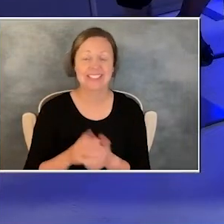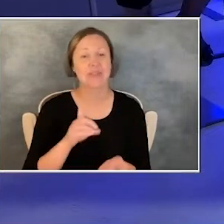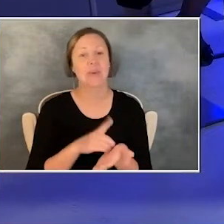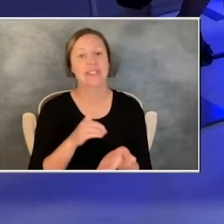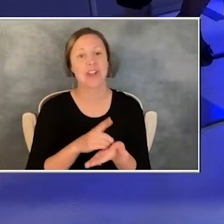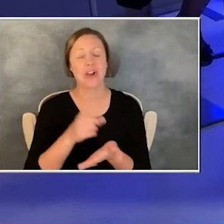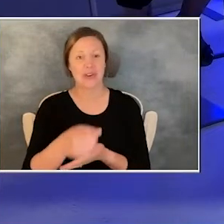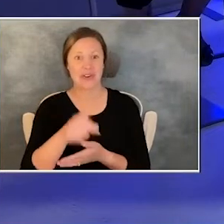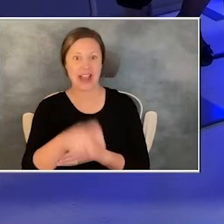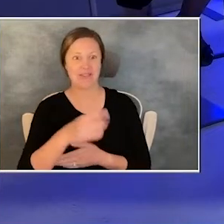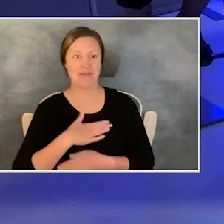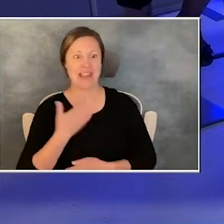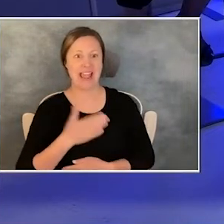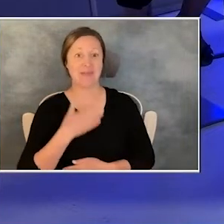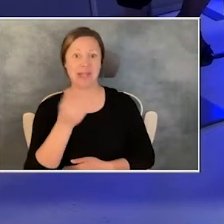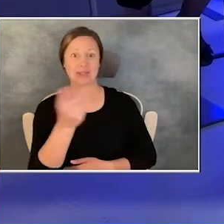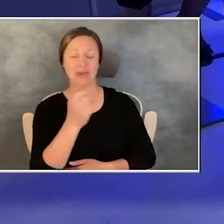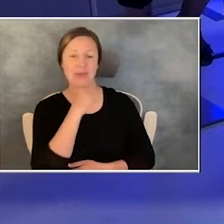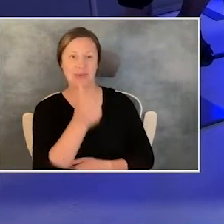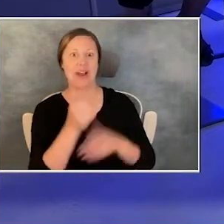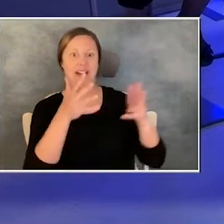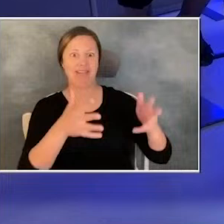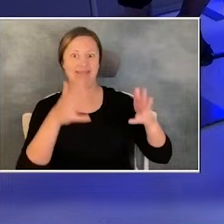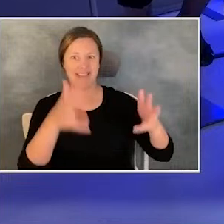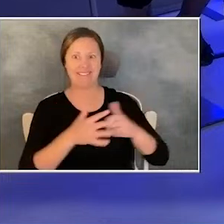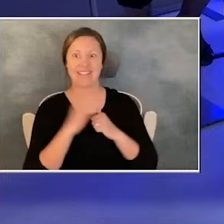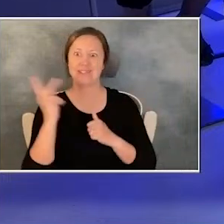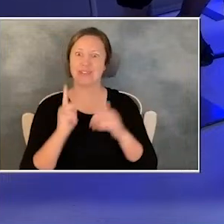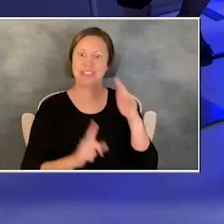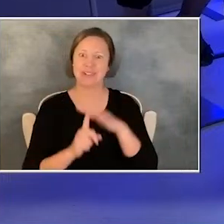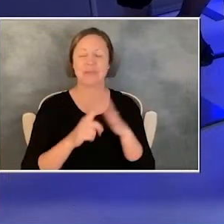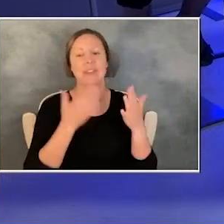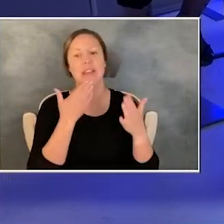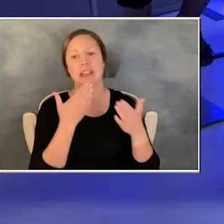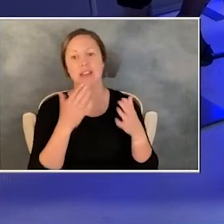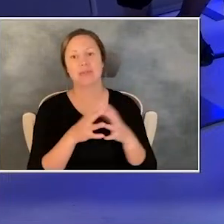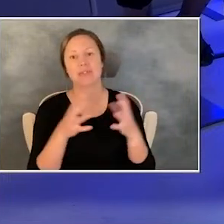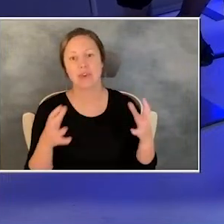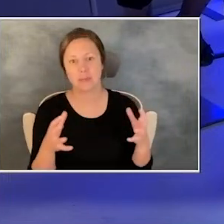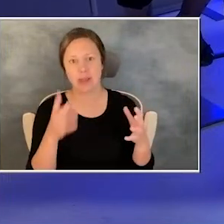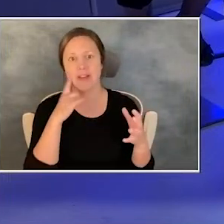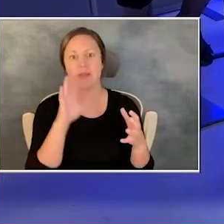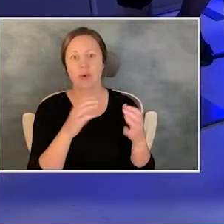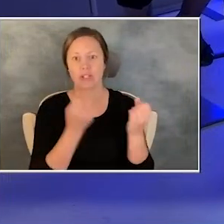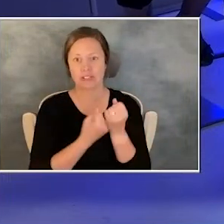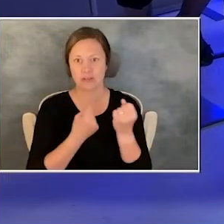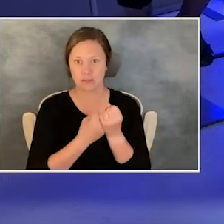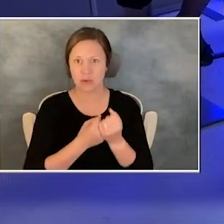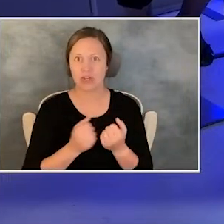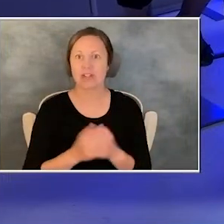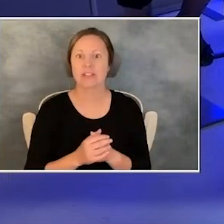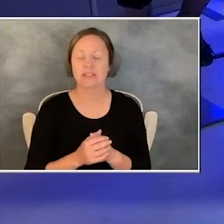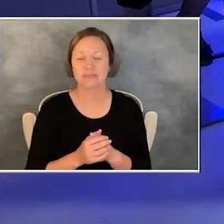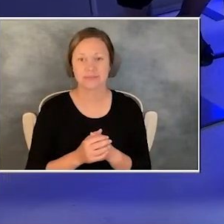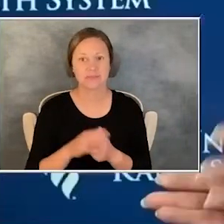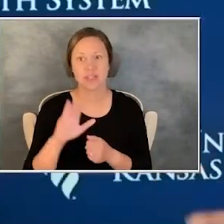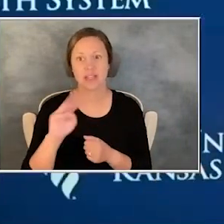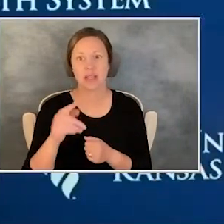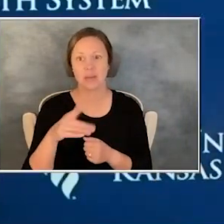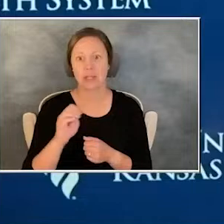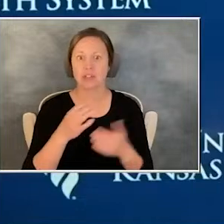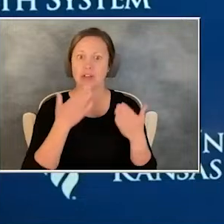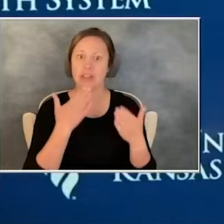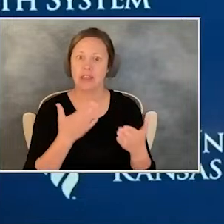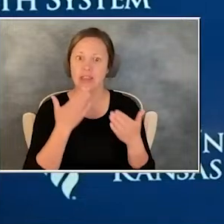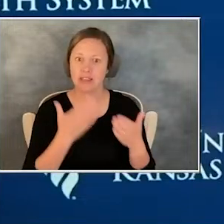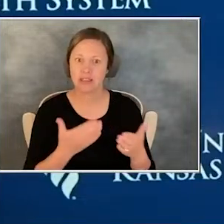and that you two didn't have to do it on your own. Yeah. But thank you so much to the support from Dr. Burns. And Michelle, thank you.